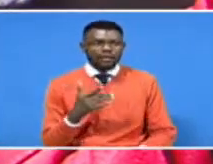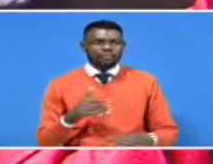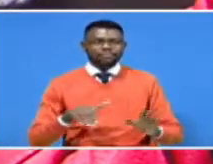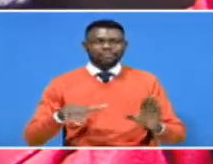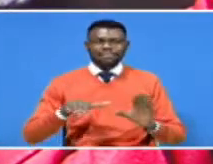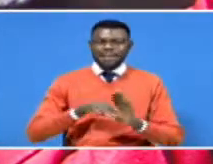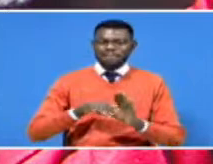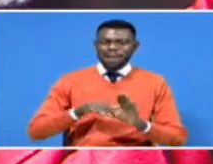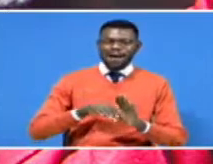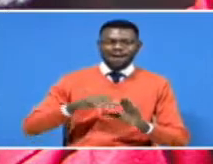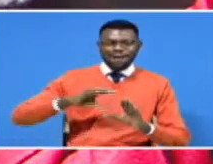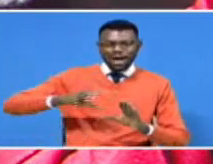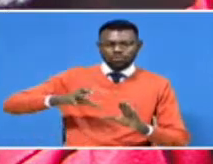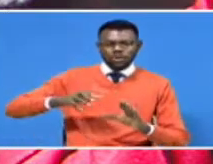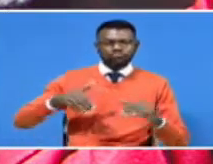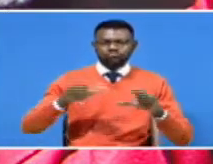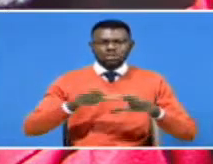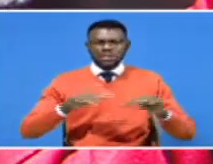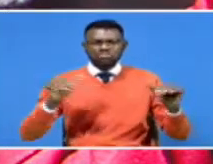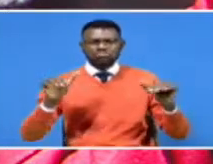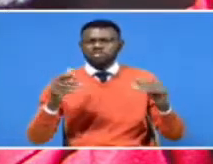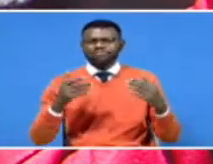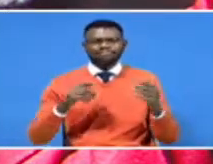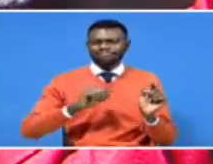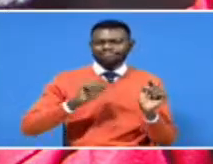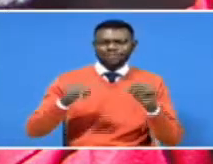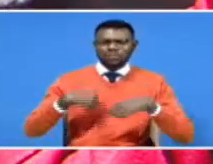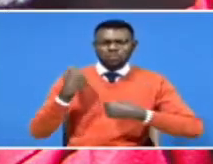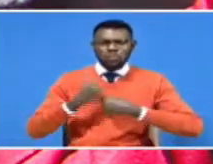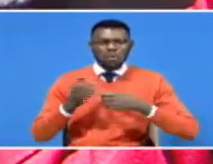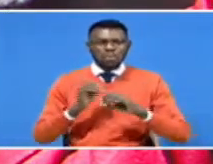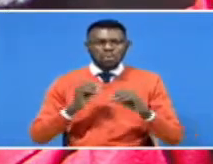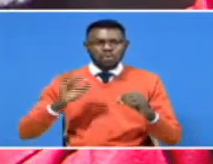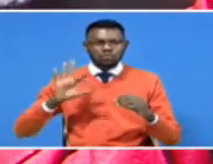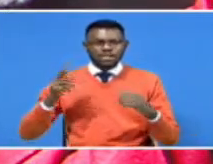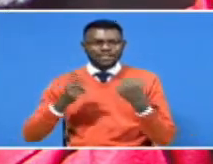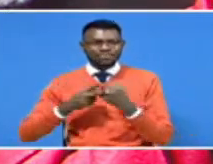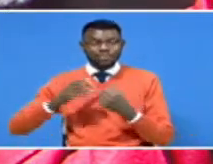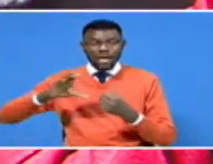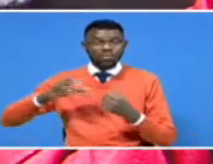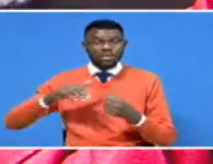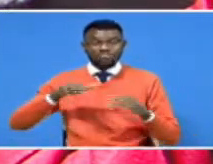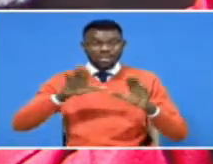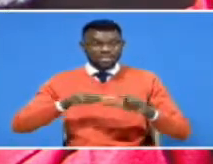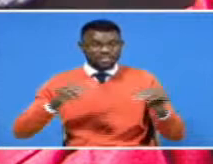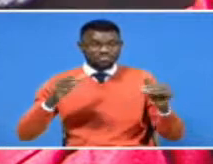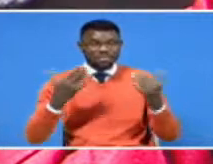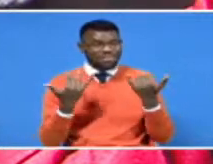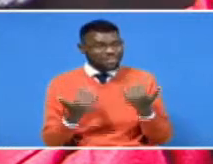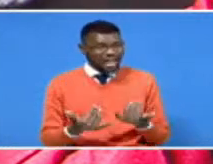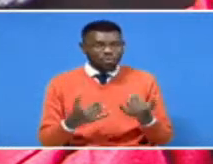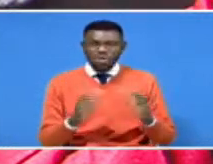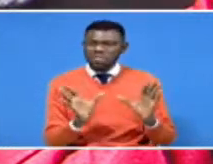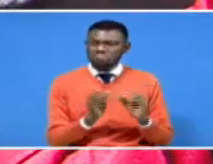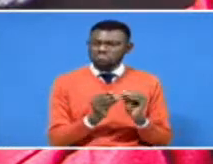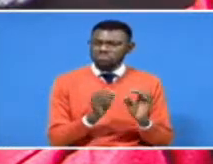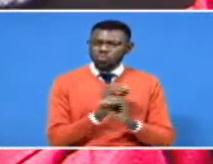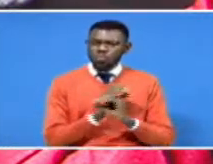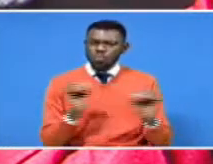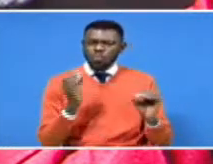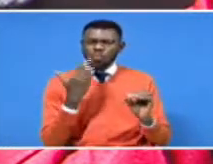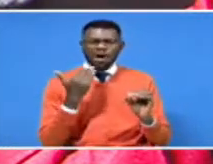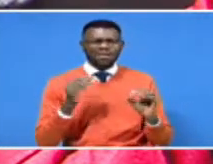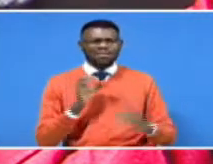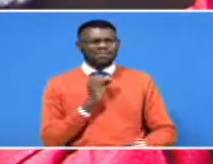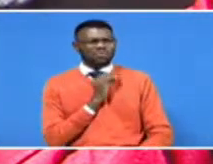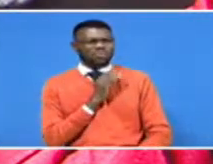members of the county assembly. A majority of the 47 county assemblies have indefinitely adjourned their sittings in protest over pay cuts by